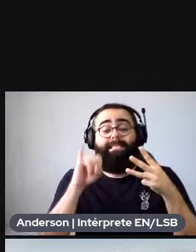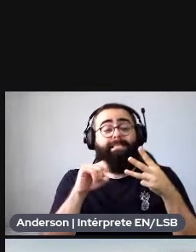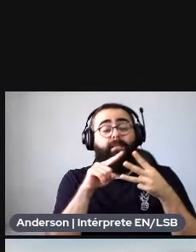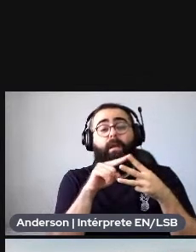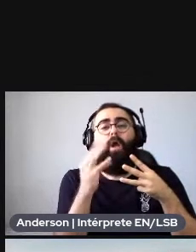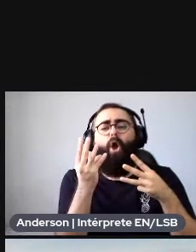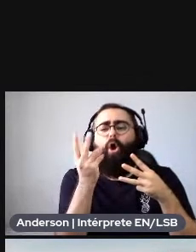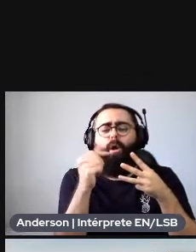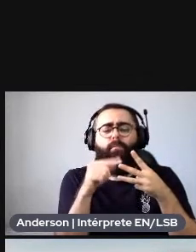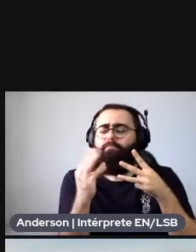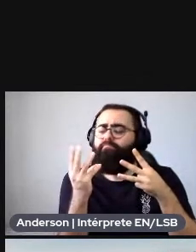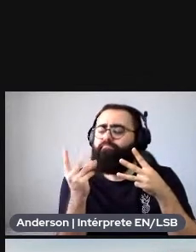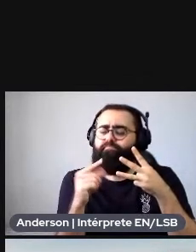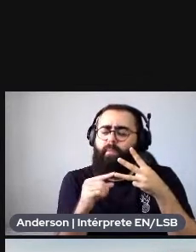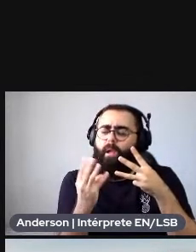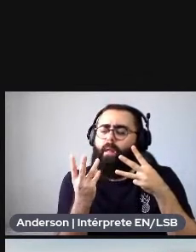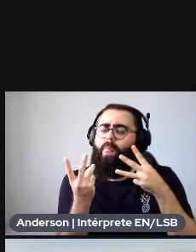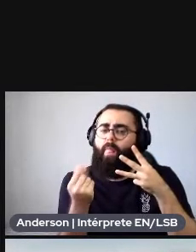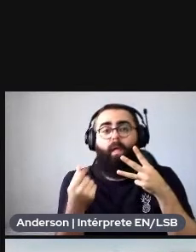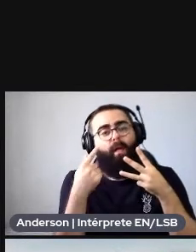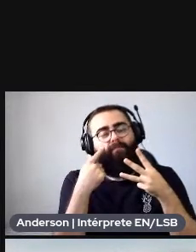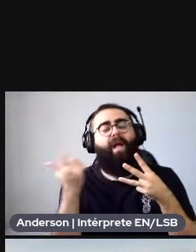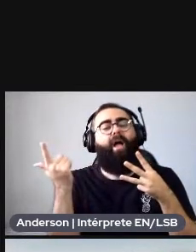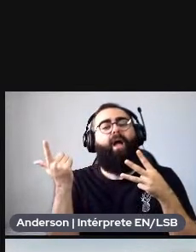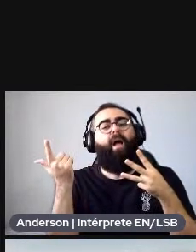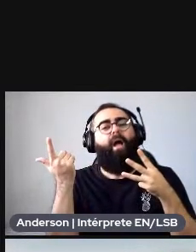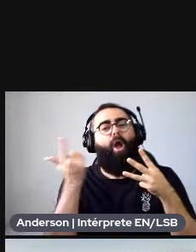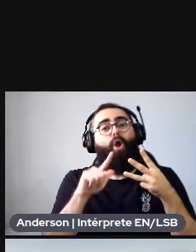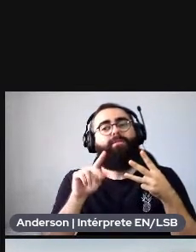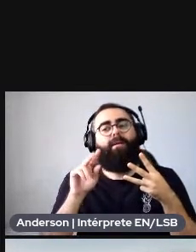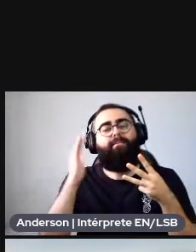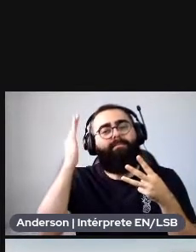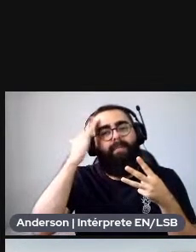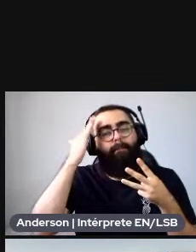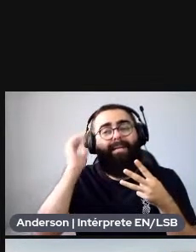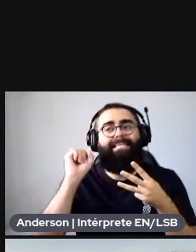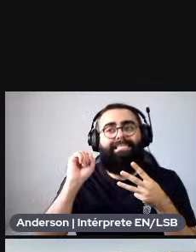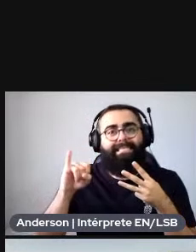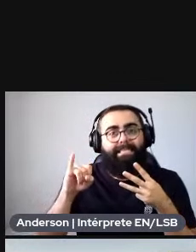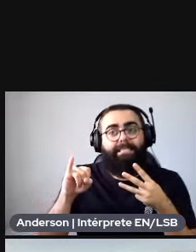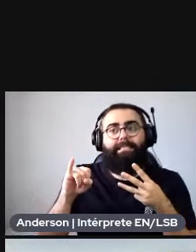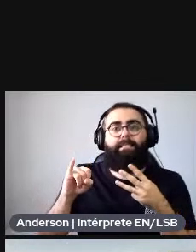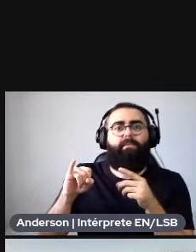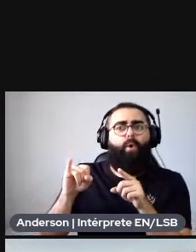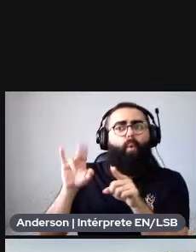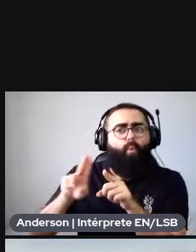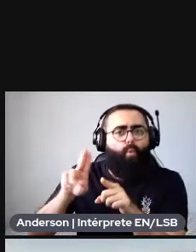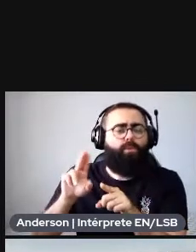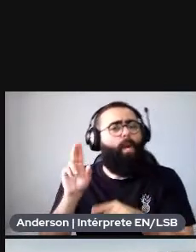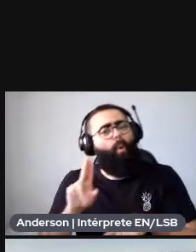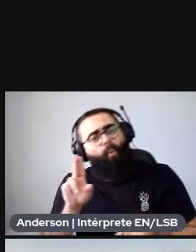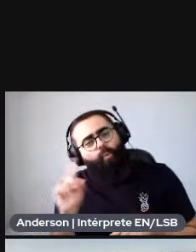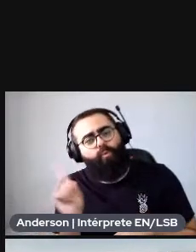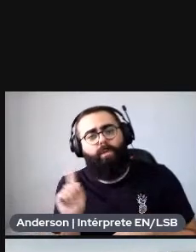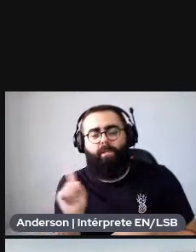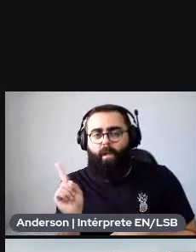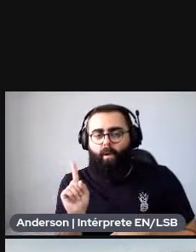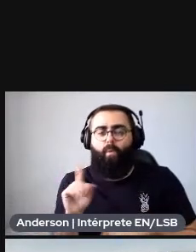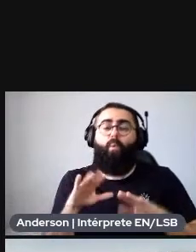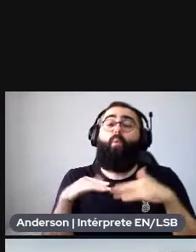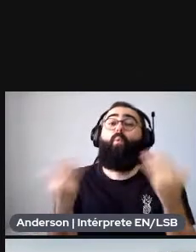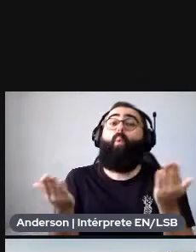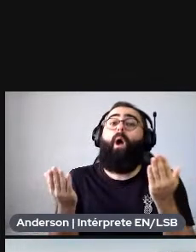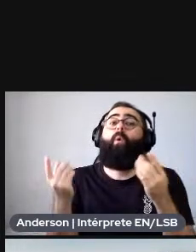construction is. So the more probable it is that the microconstruction in the future will